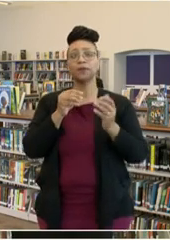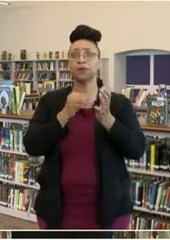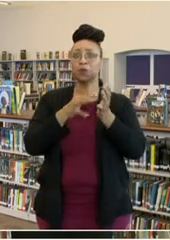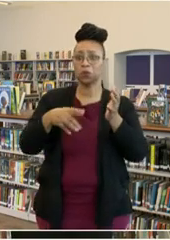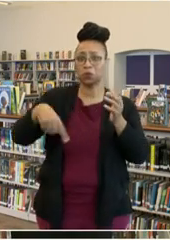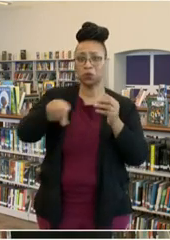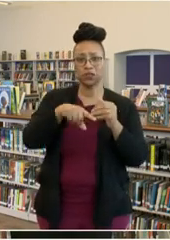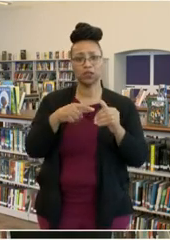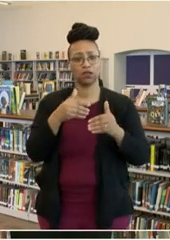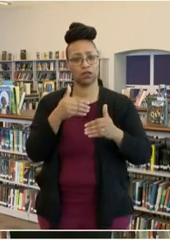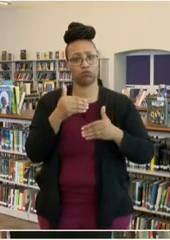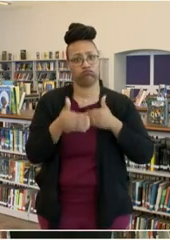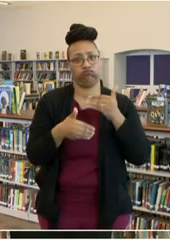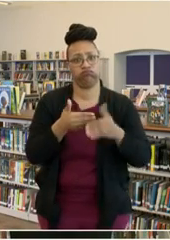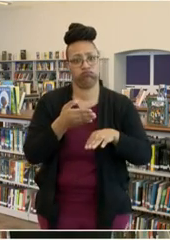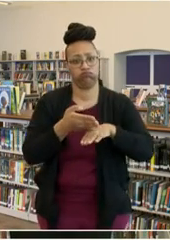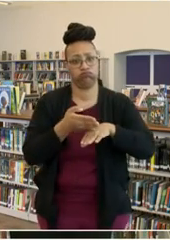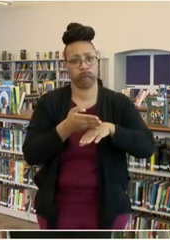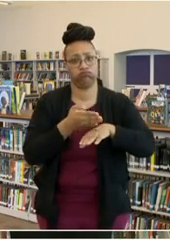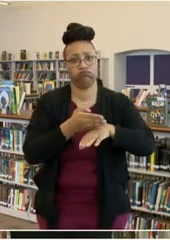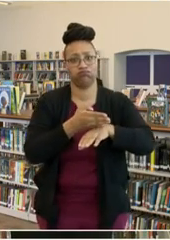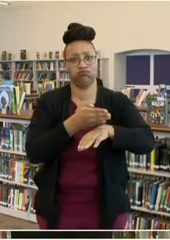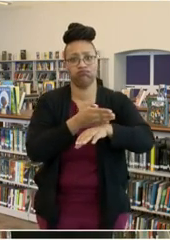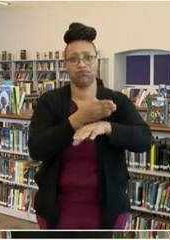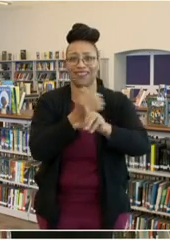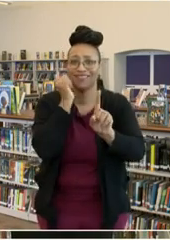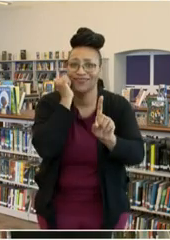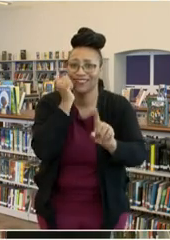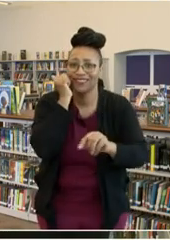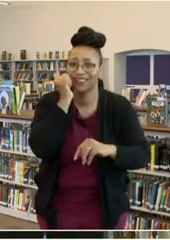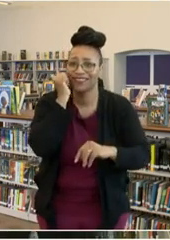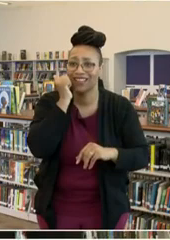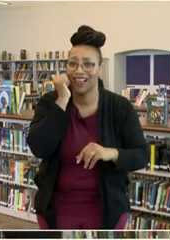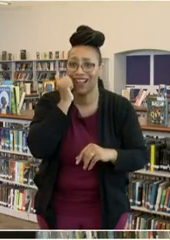be prepared for the next step after graduation, just like we heard from Jada today.